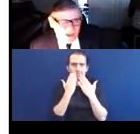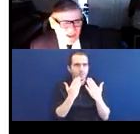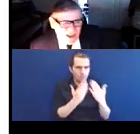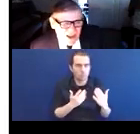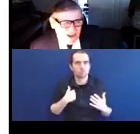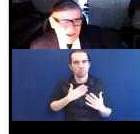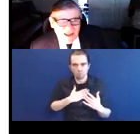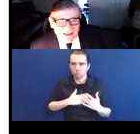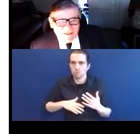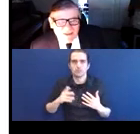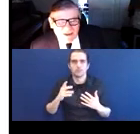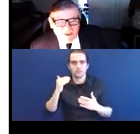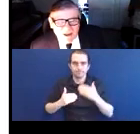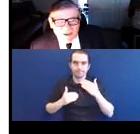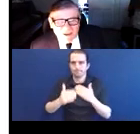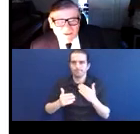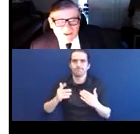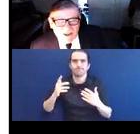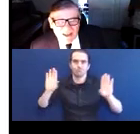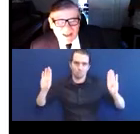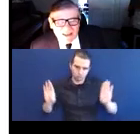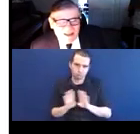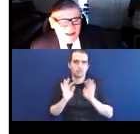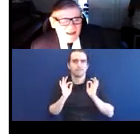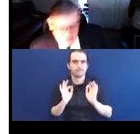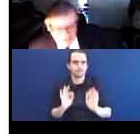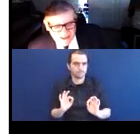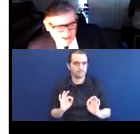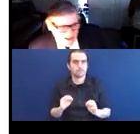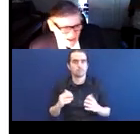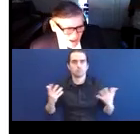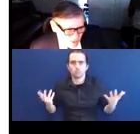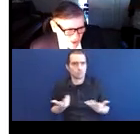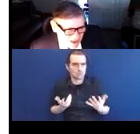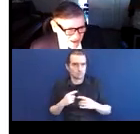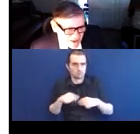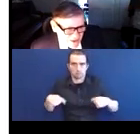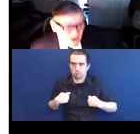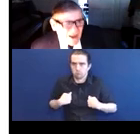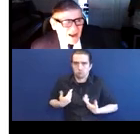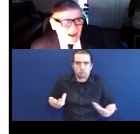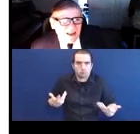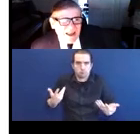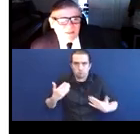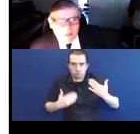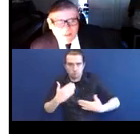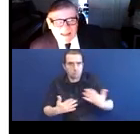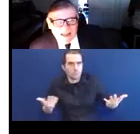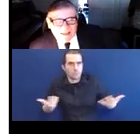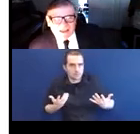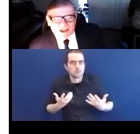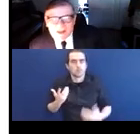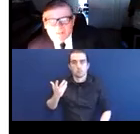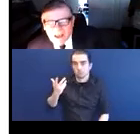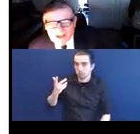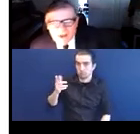should ensure national legislation. That's the first one that we obviously need. Secondly, we need to get the public sector should